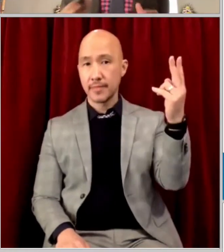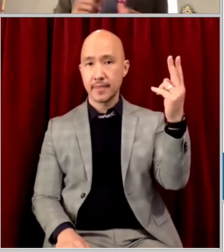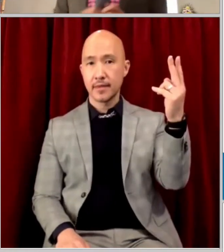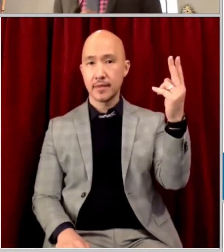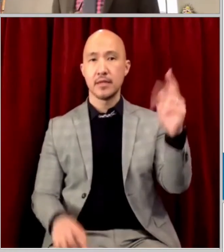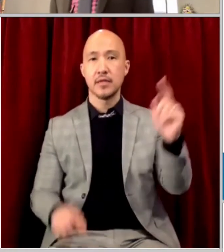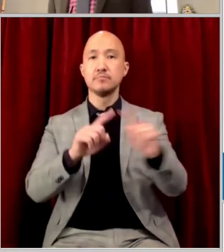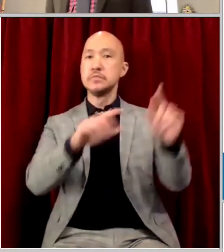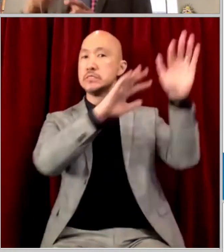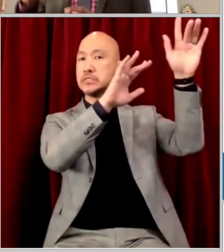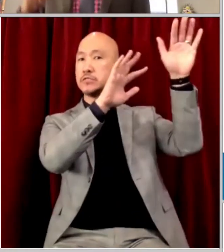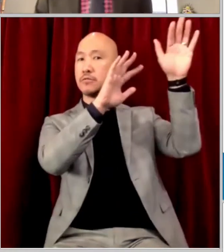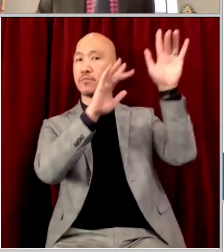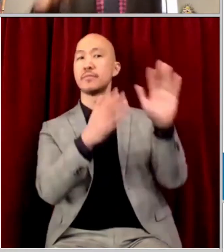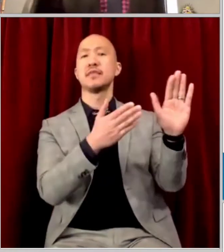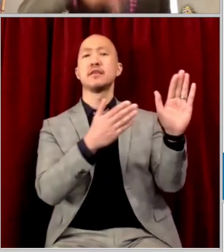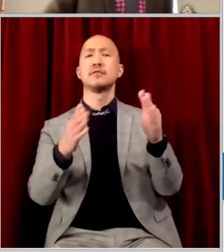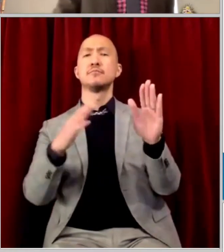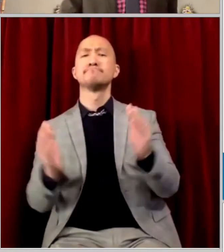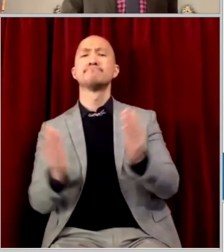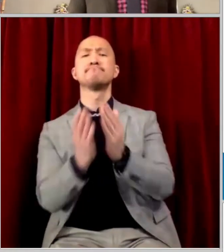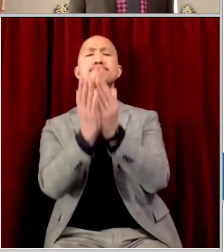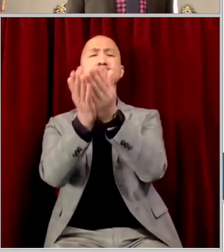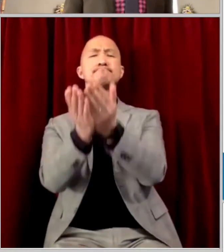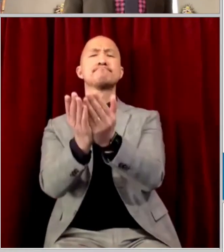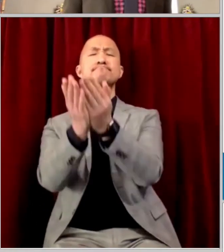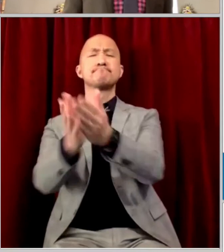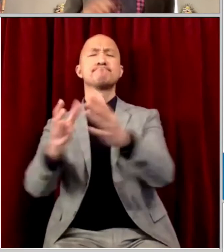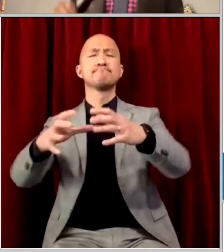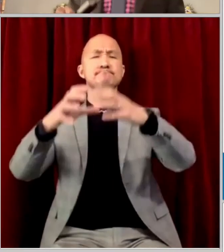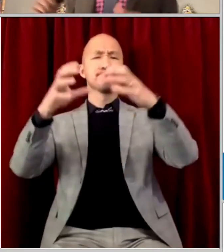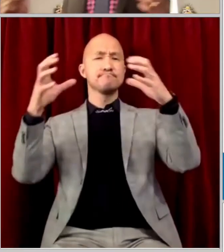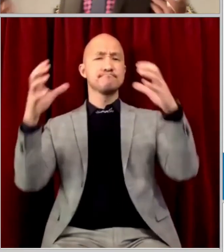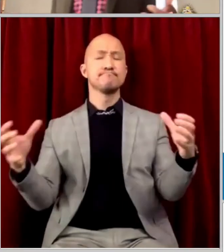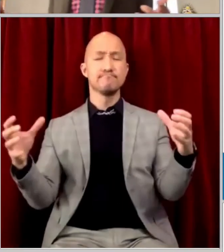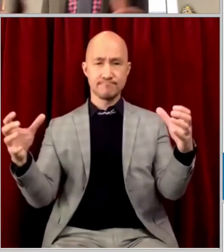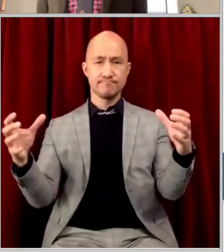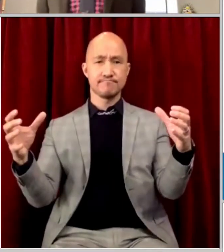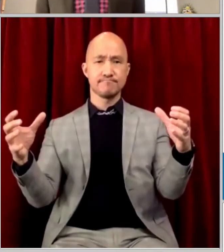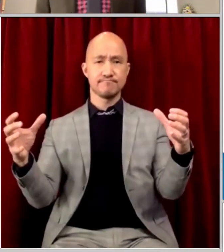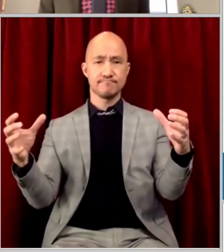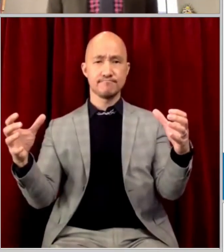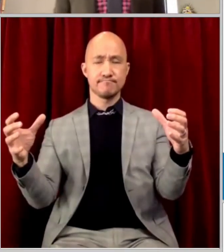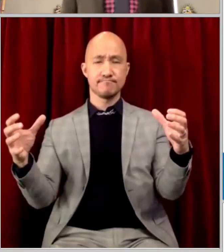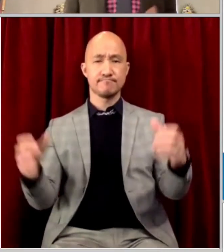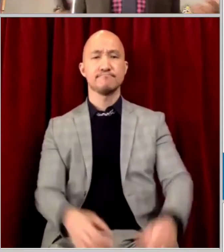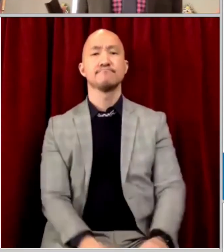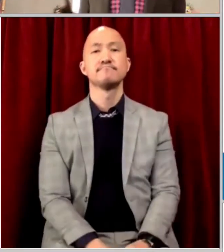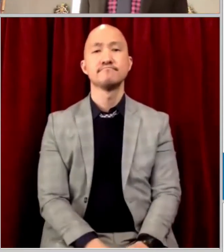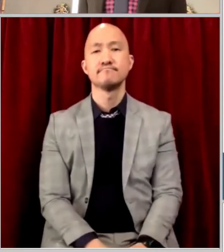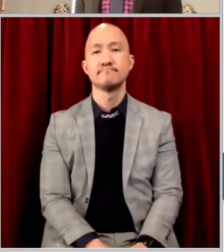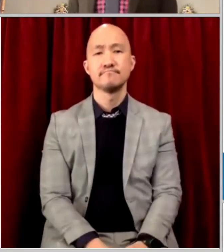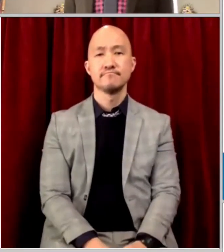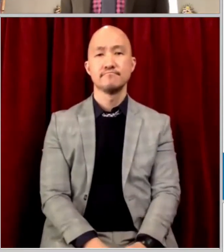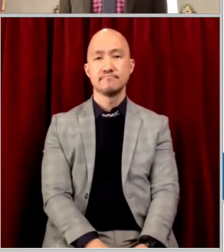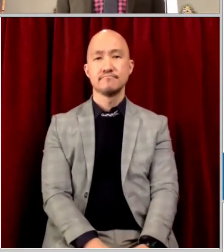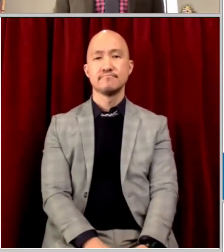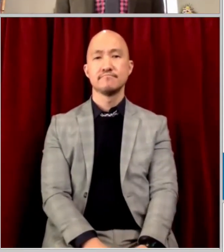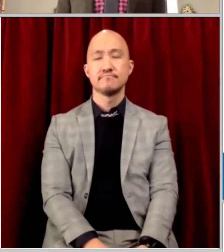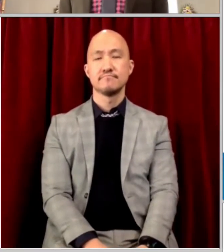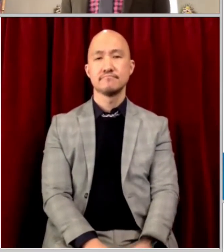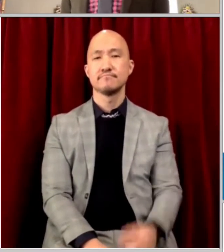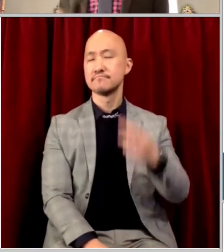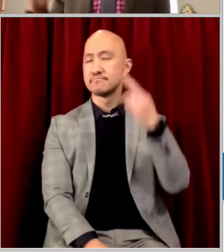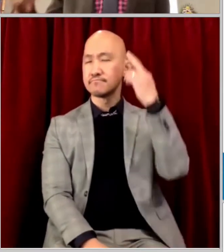now amongst us. Godly fear. The reason why I stopped listening to, you know, worldly music